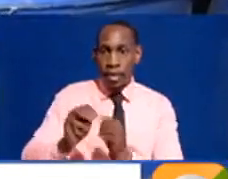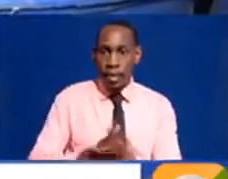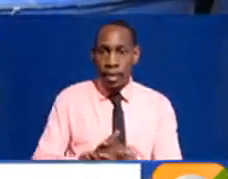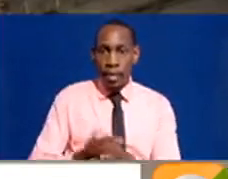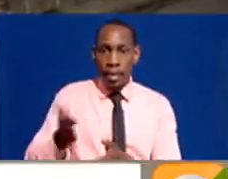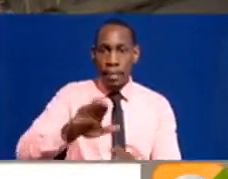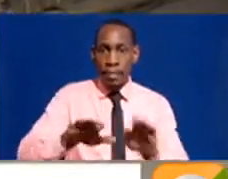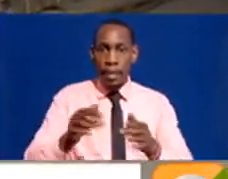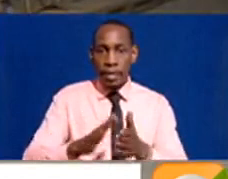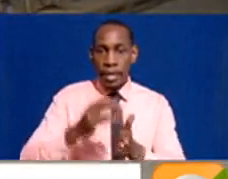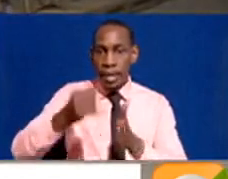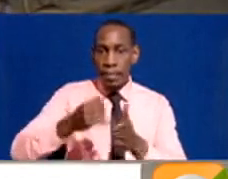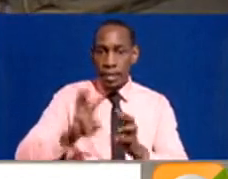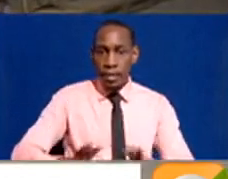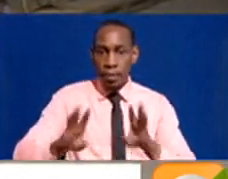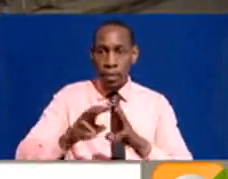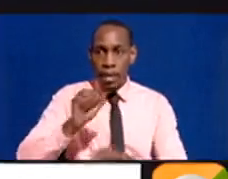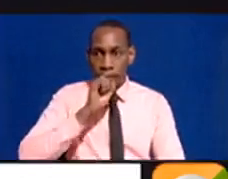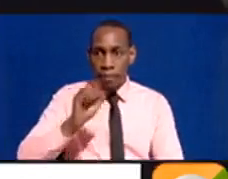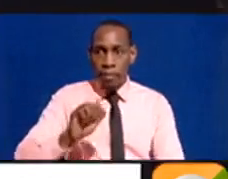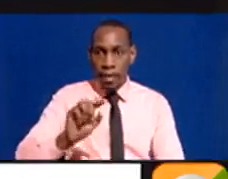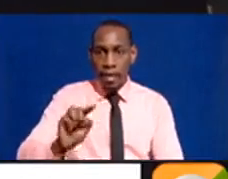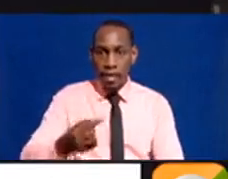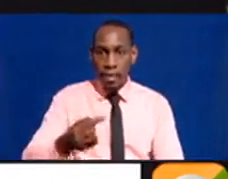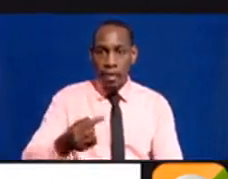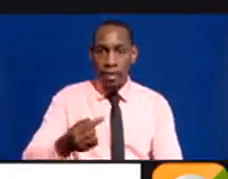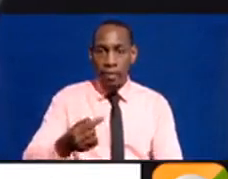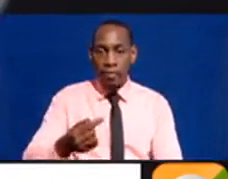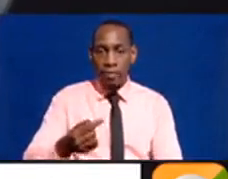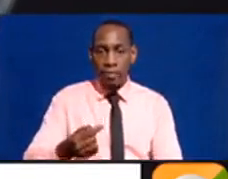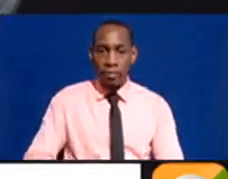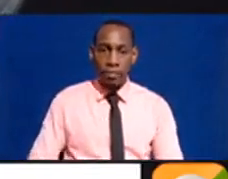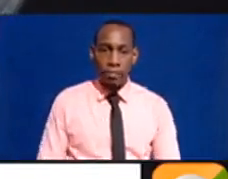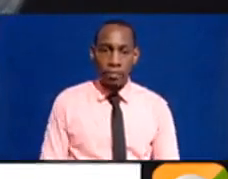packaging machines worth 500,000 shillings.